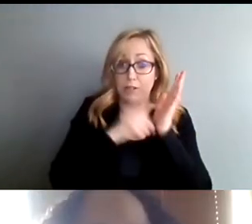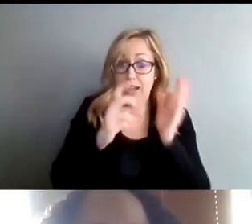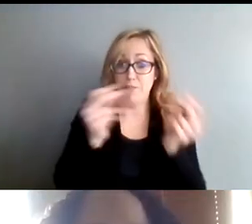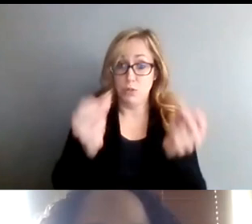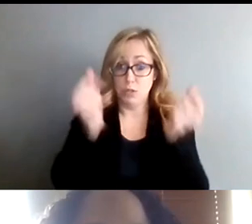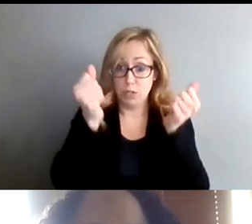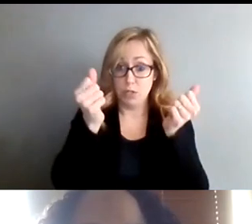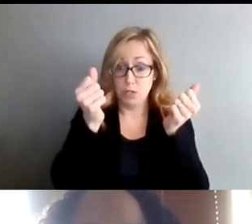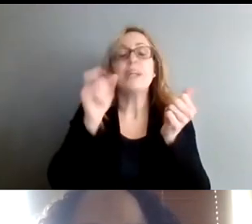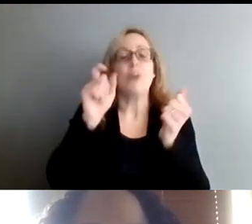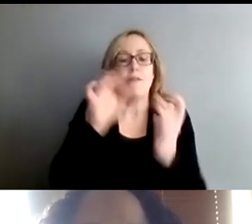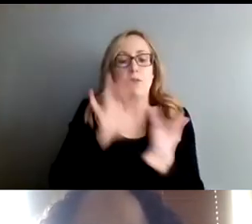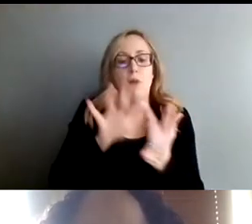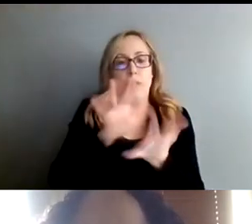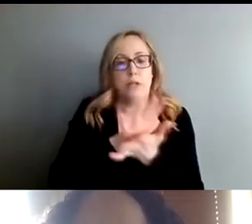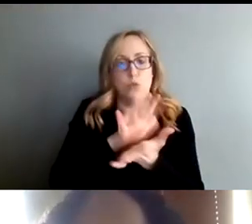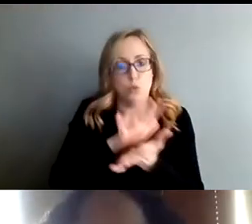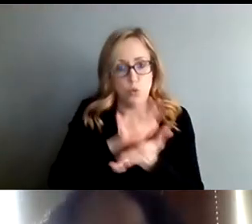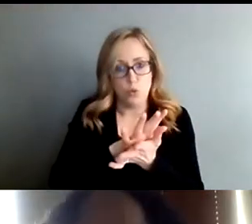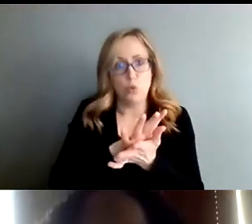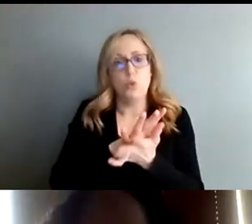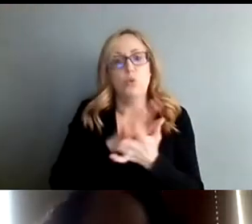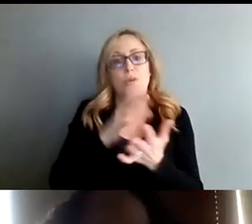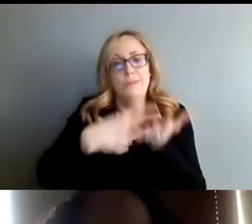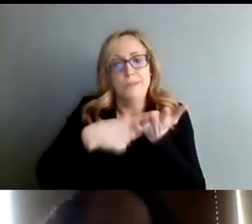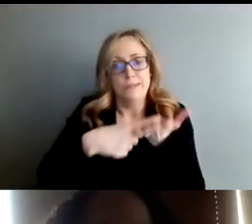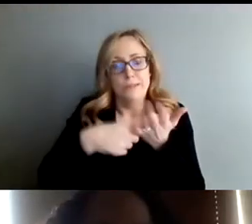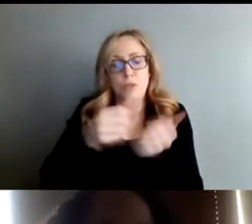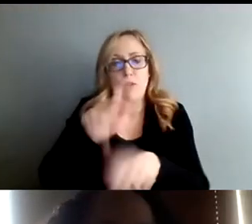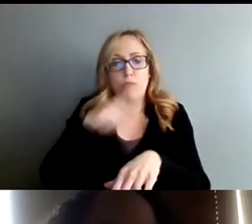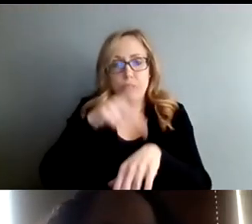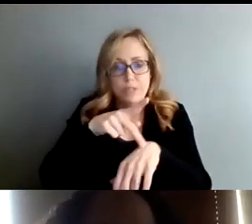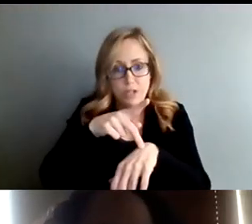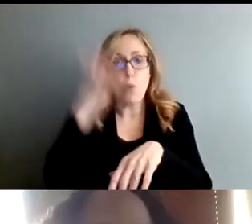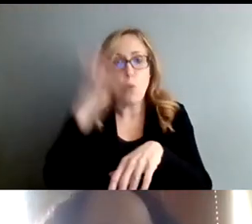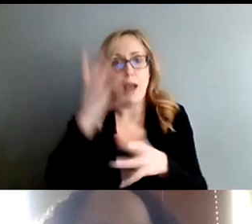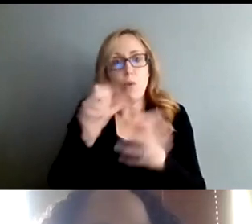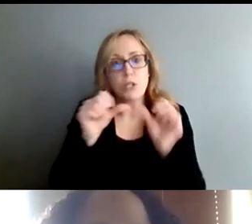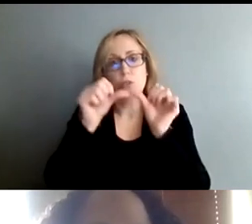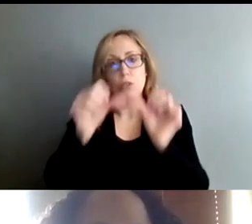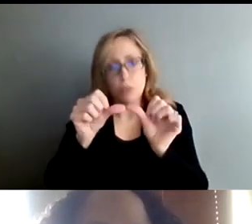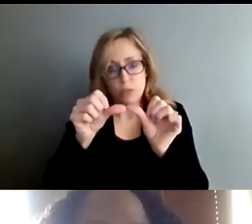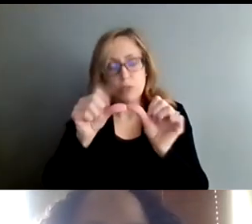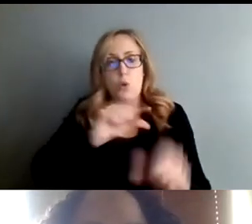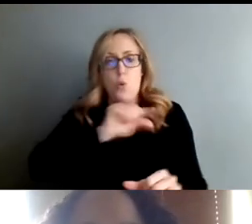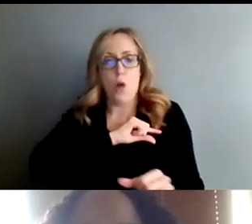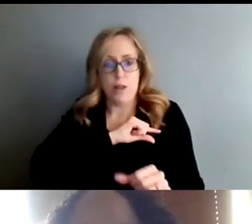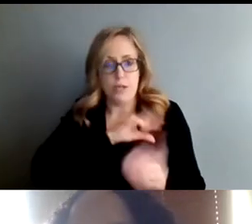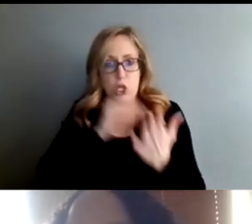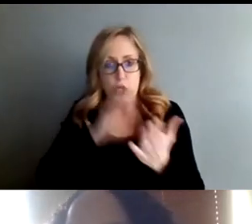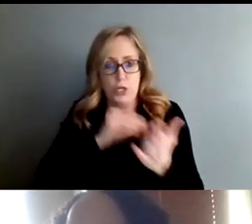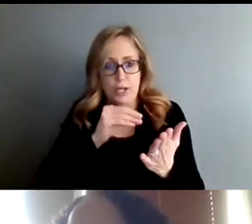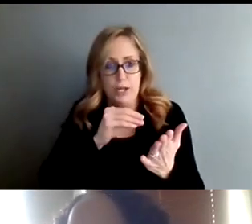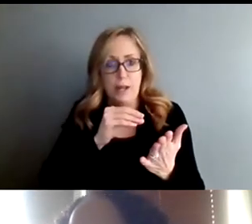you'll work with your school, you work with your principal to make sure that we can maintain your quality learning environment for you as you shift. Families, you won't be able